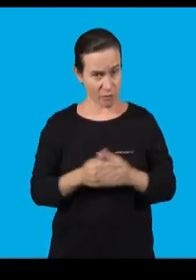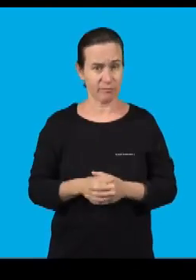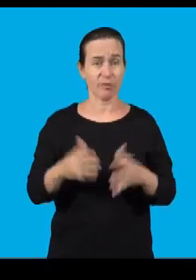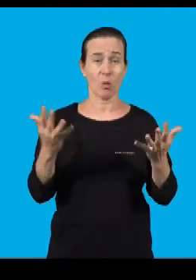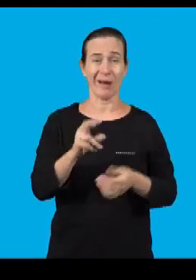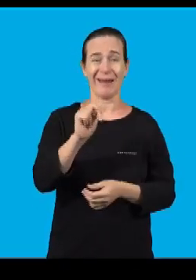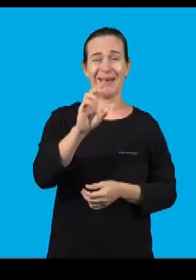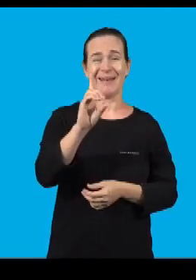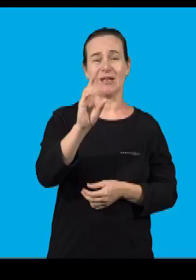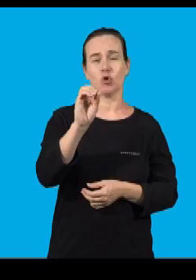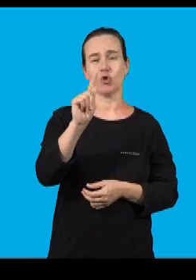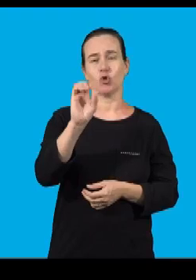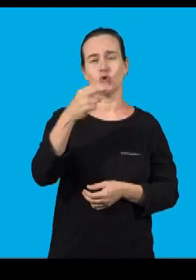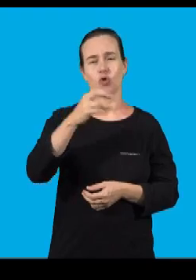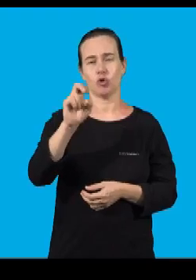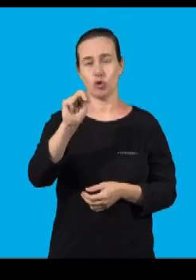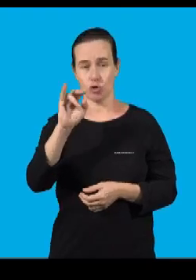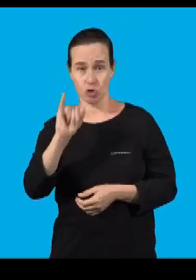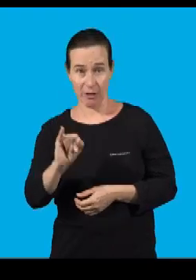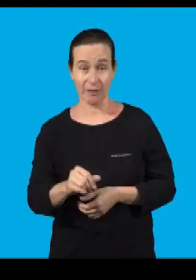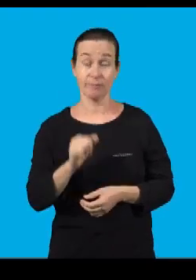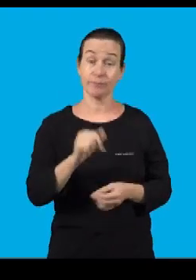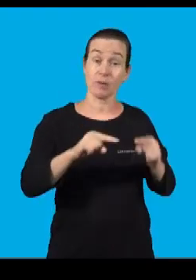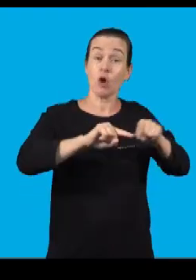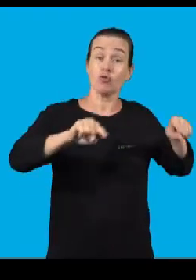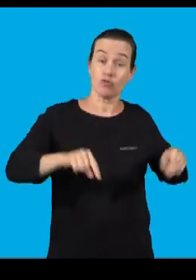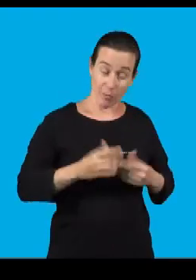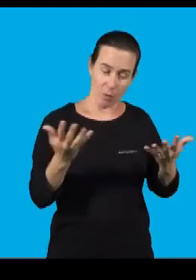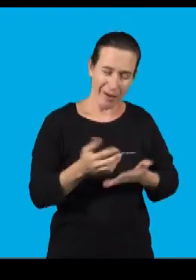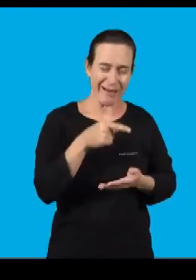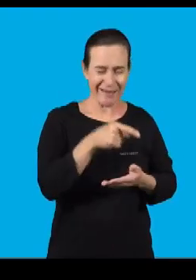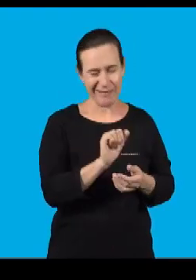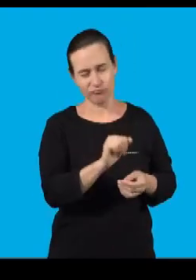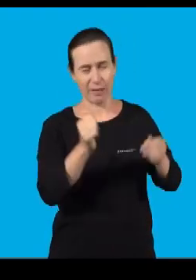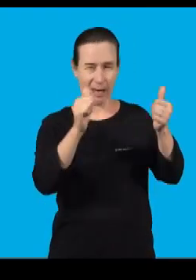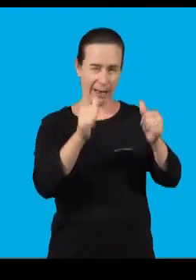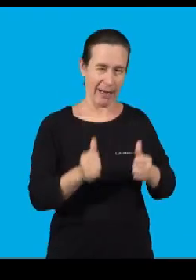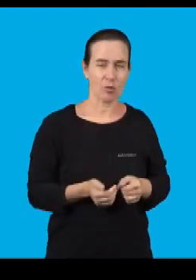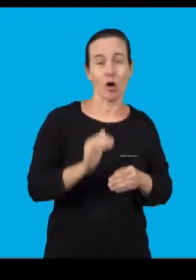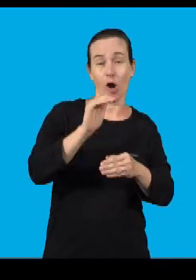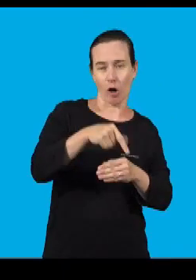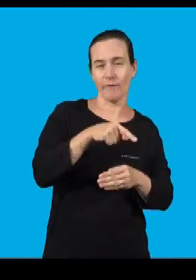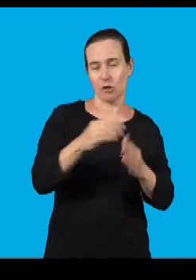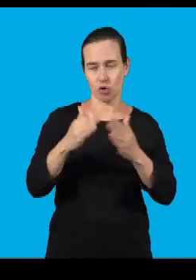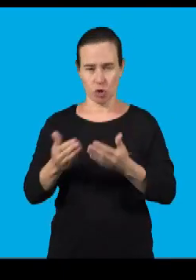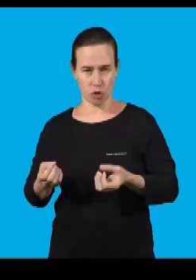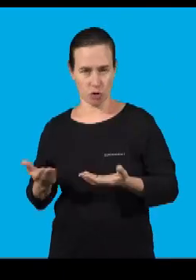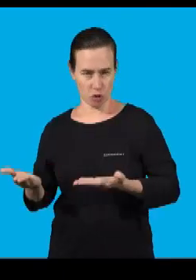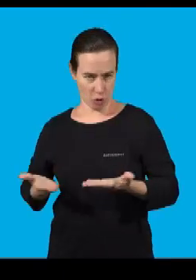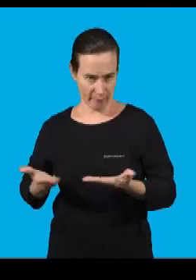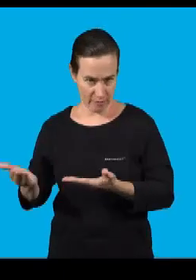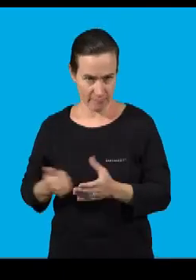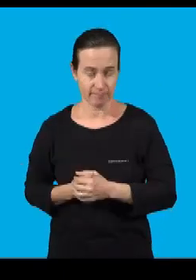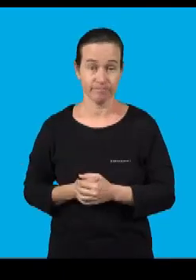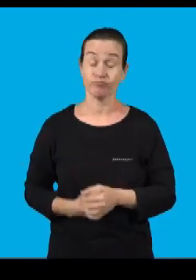set. In Ndocheni, the room in which Stephen does his accounts after the confirmation service, all right? So